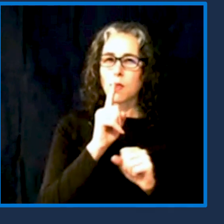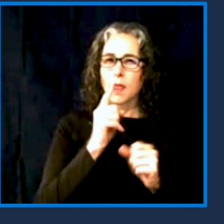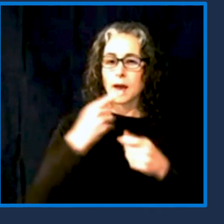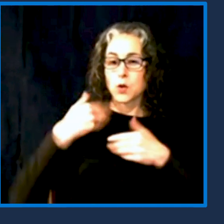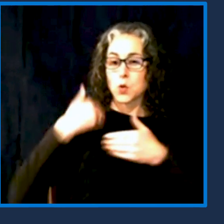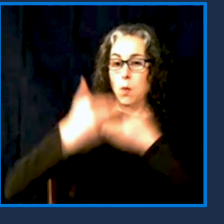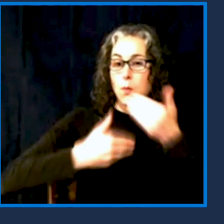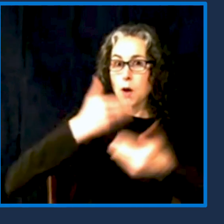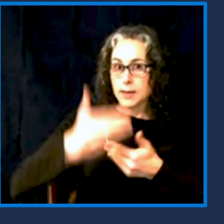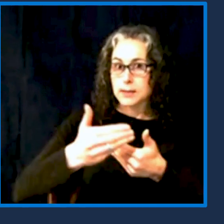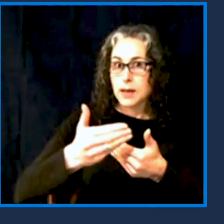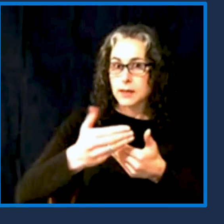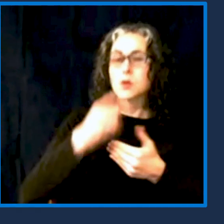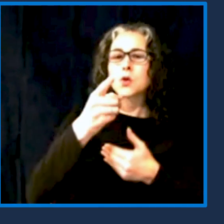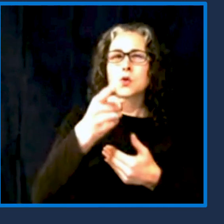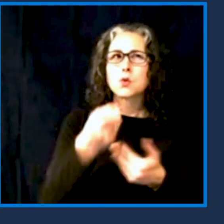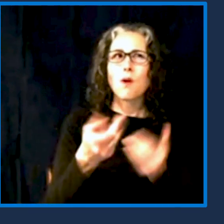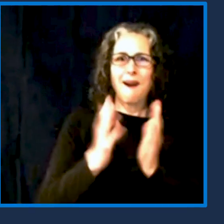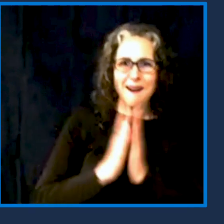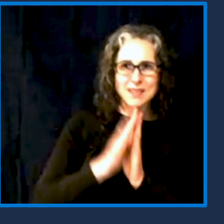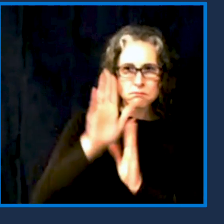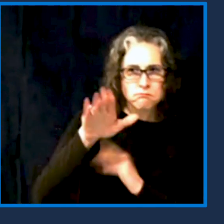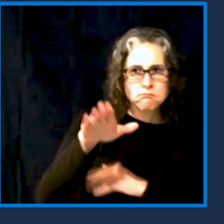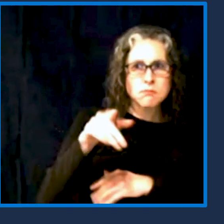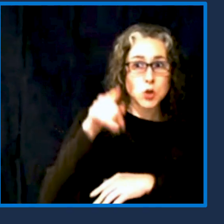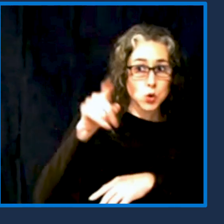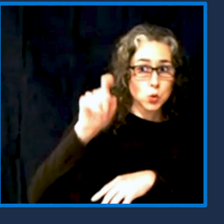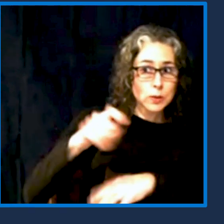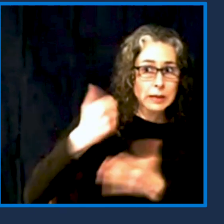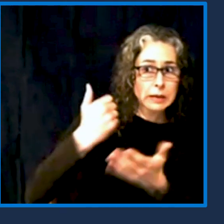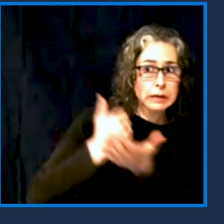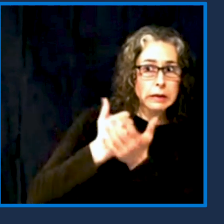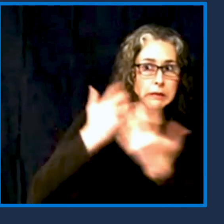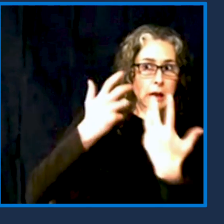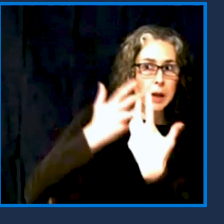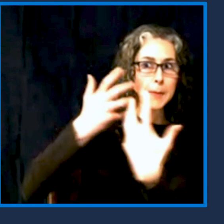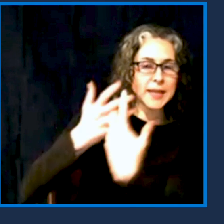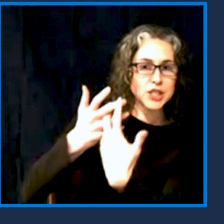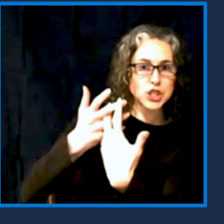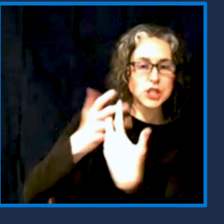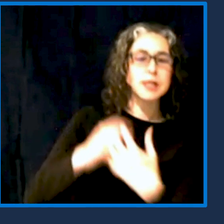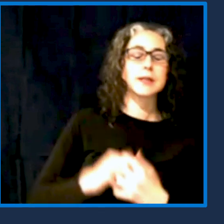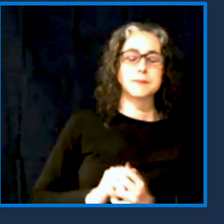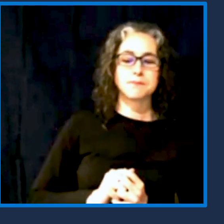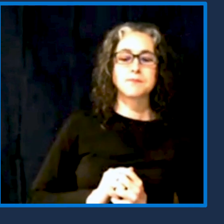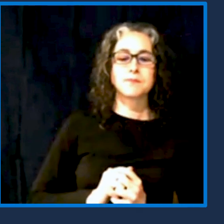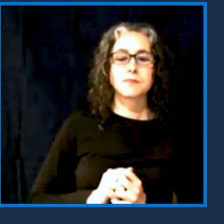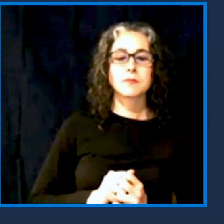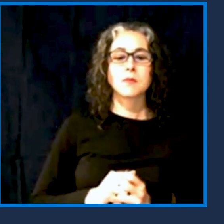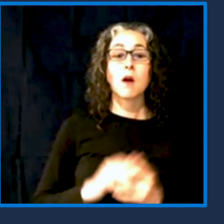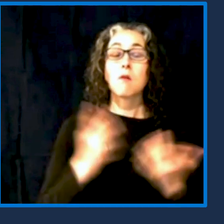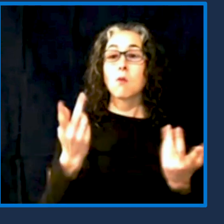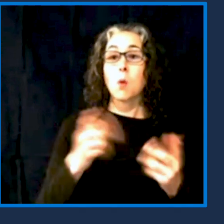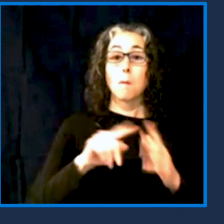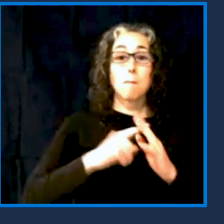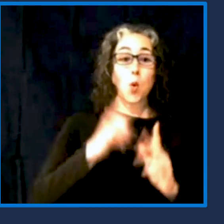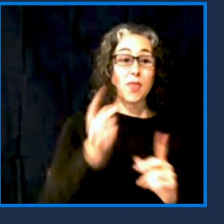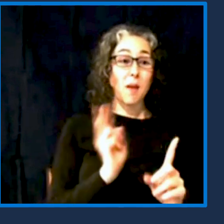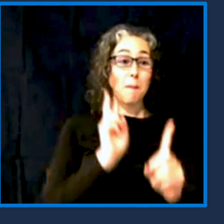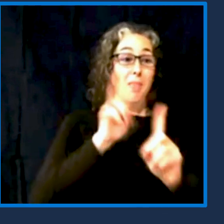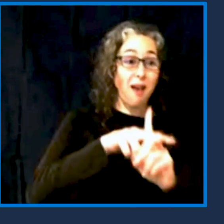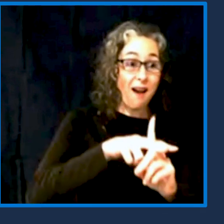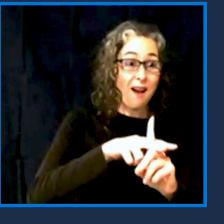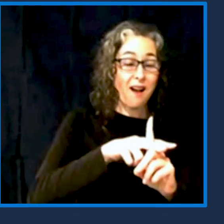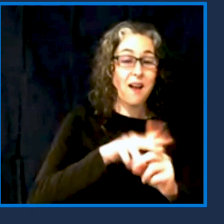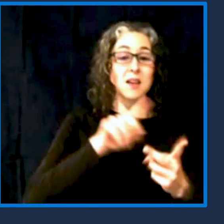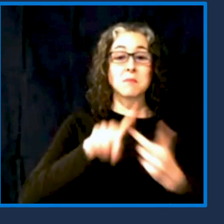process where you are asking if somebody does need an accommodation, from the point when they're applying for the job to